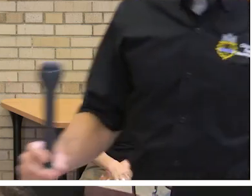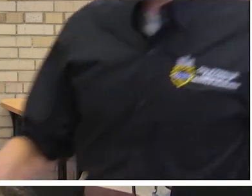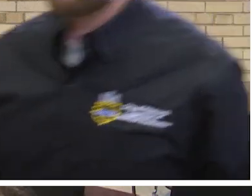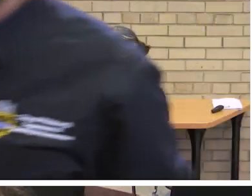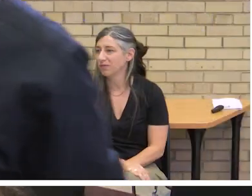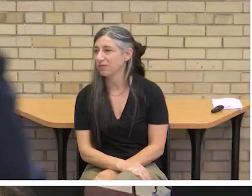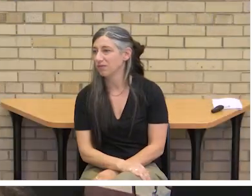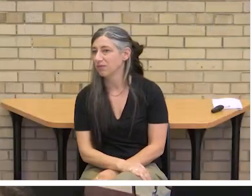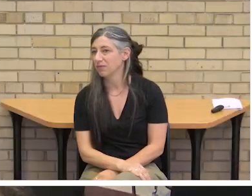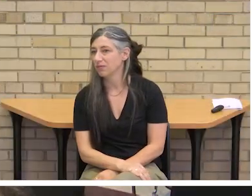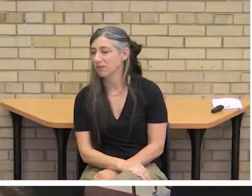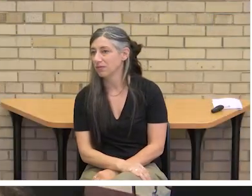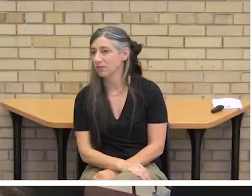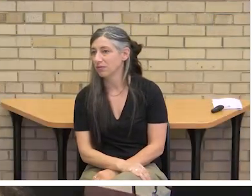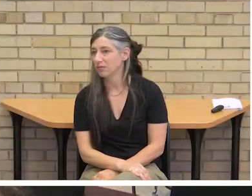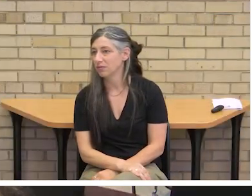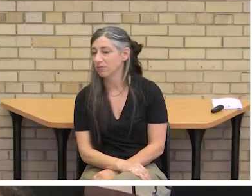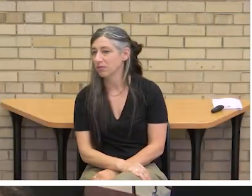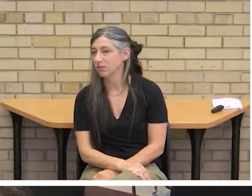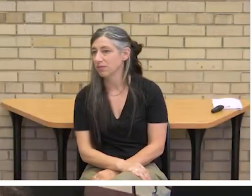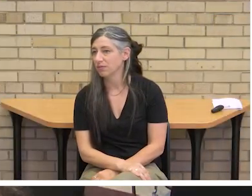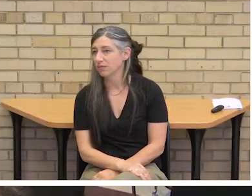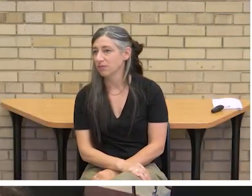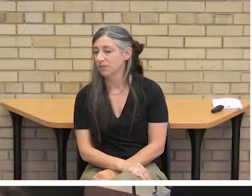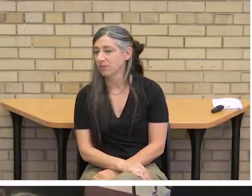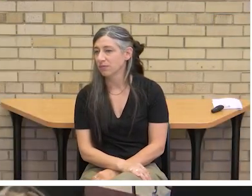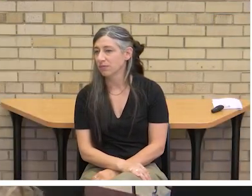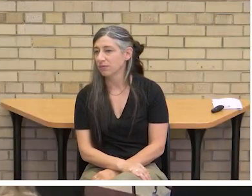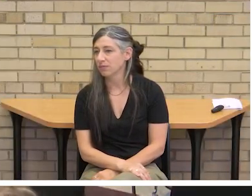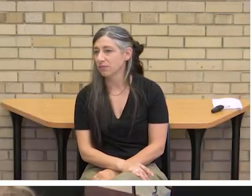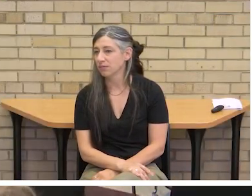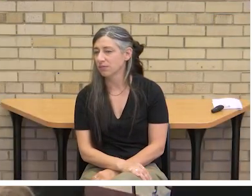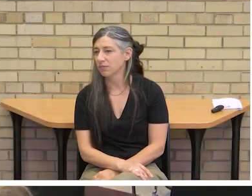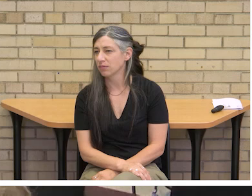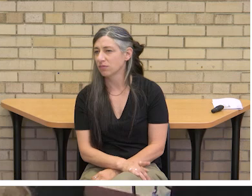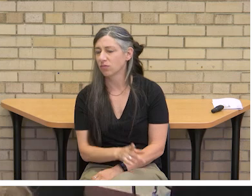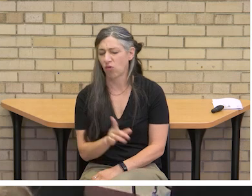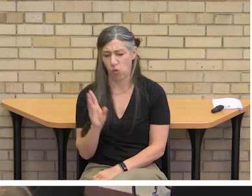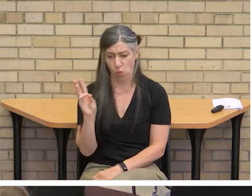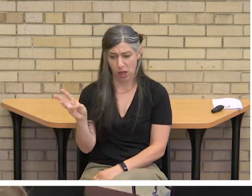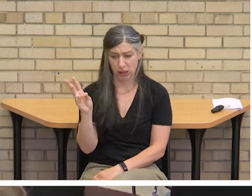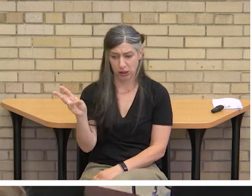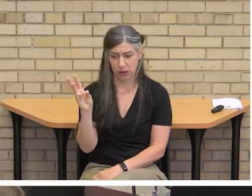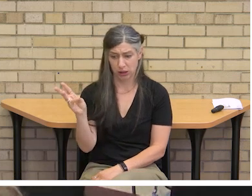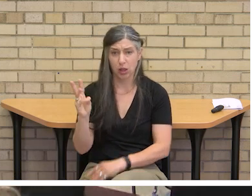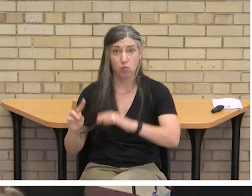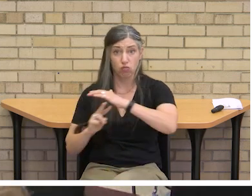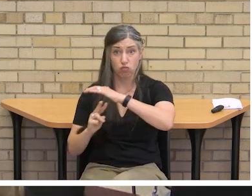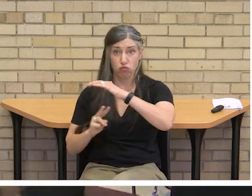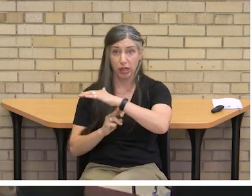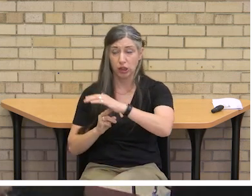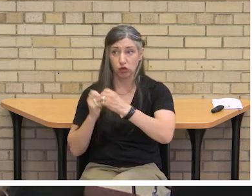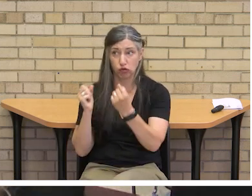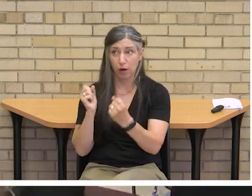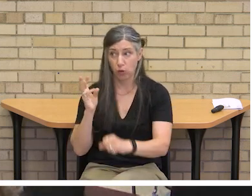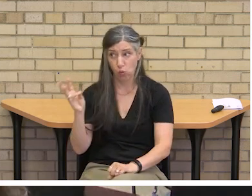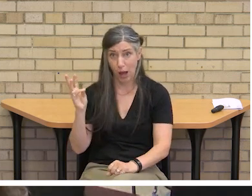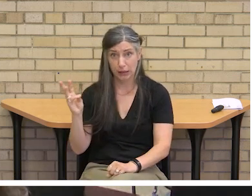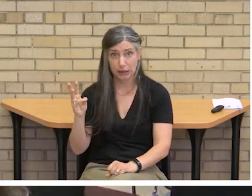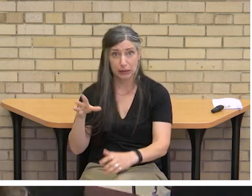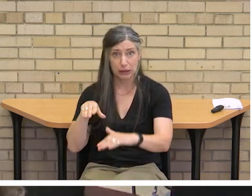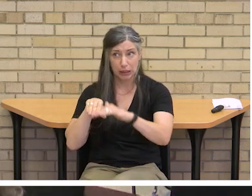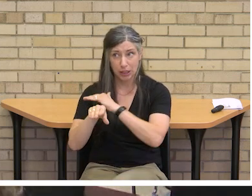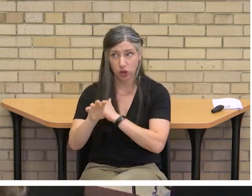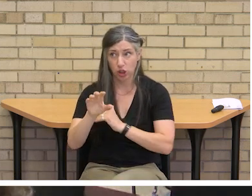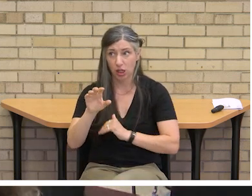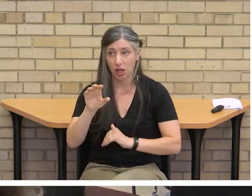So westbound across the bridge at the Parkview entrance. Right